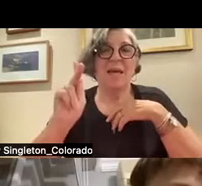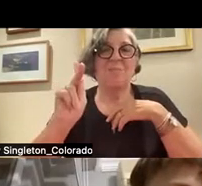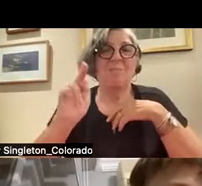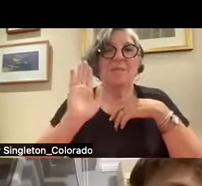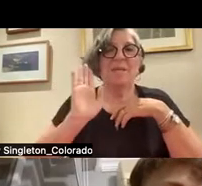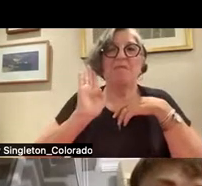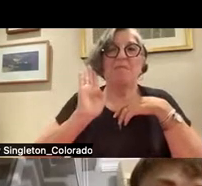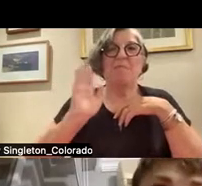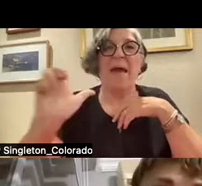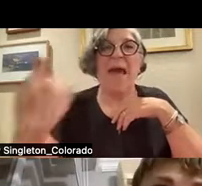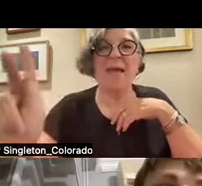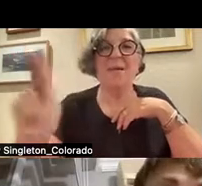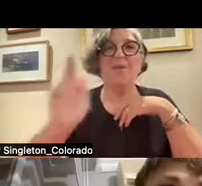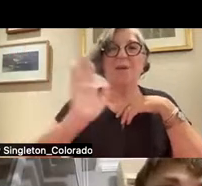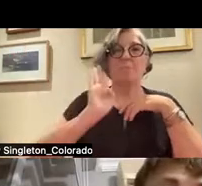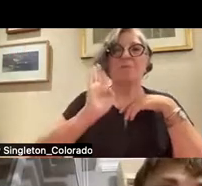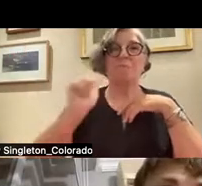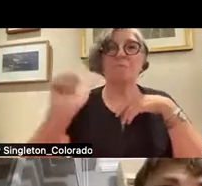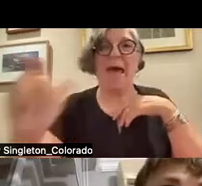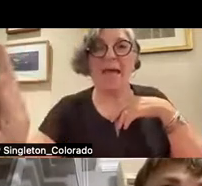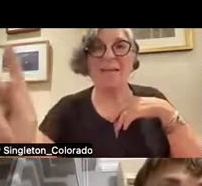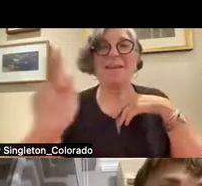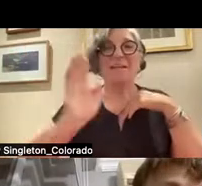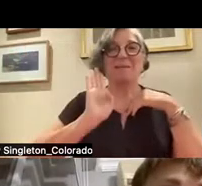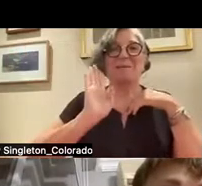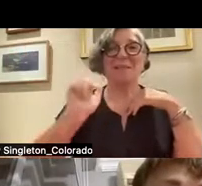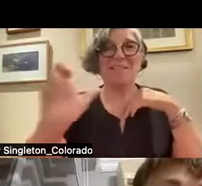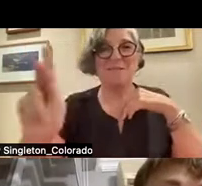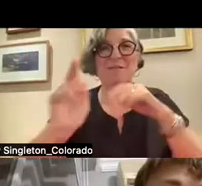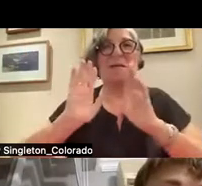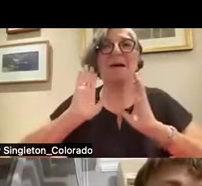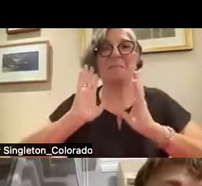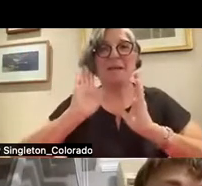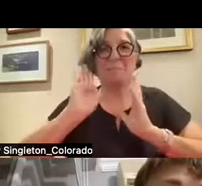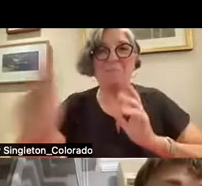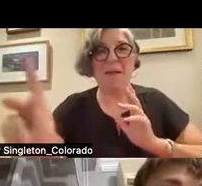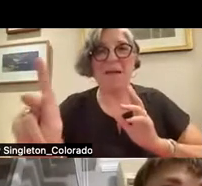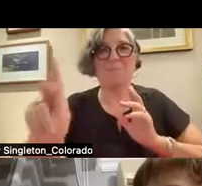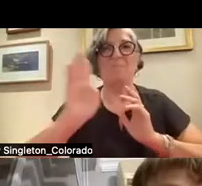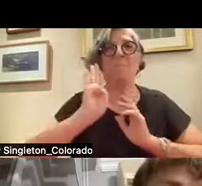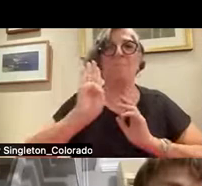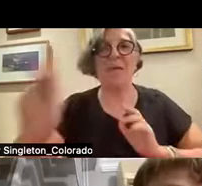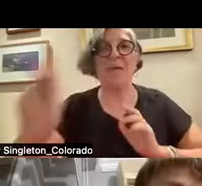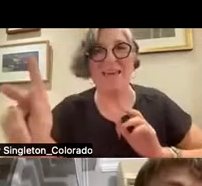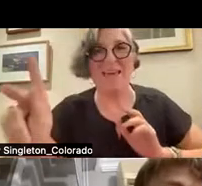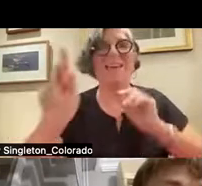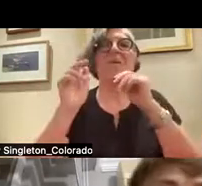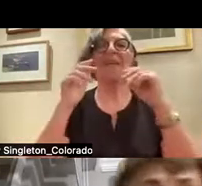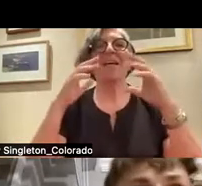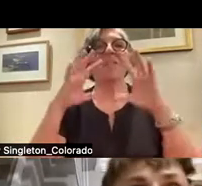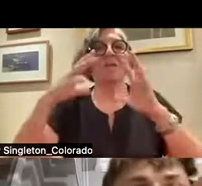B-A-C-K, like to give back, you can move back, like it's become like back,